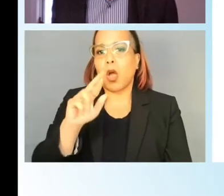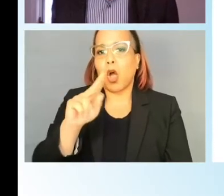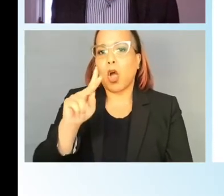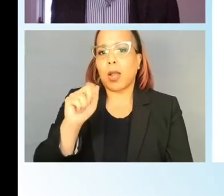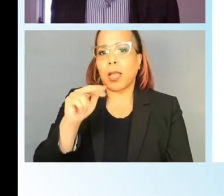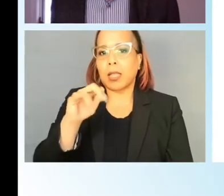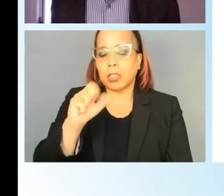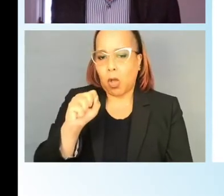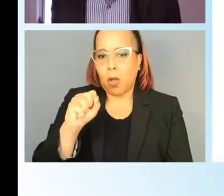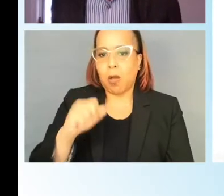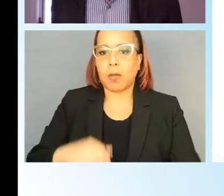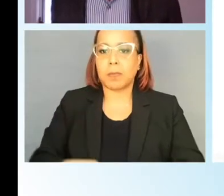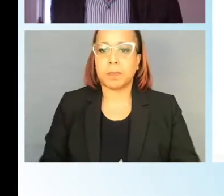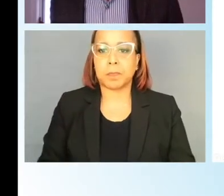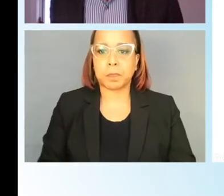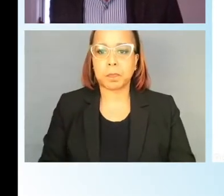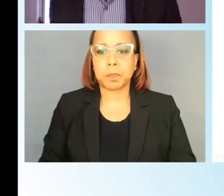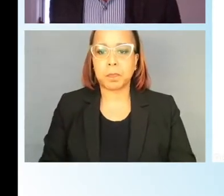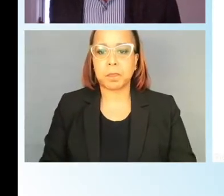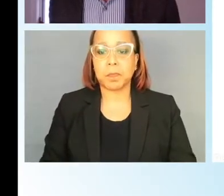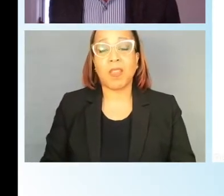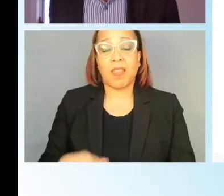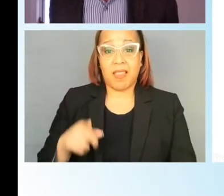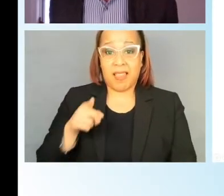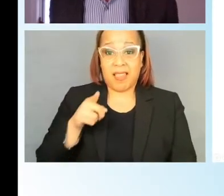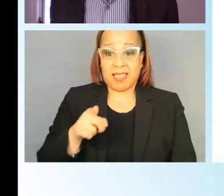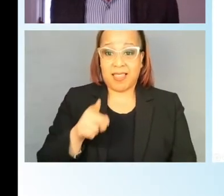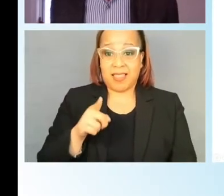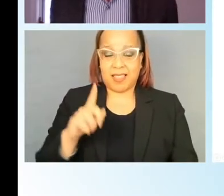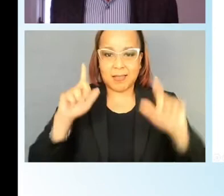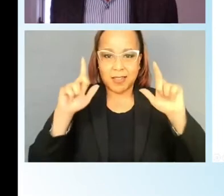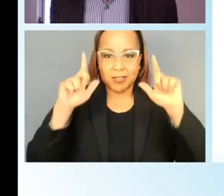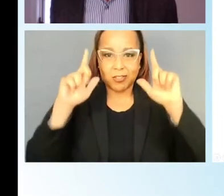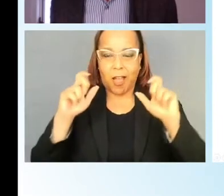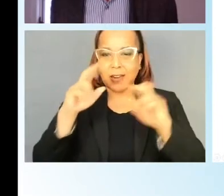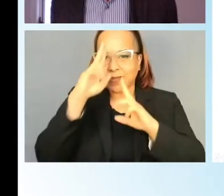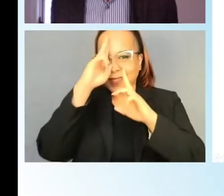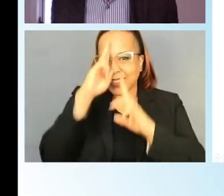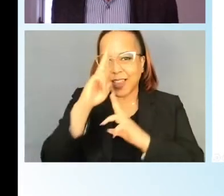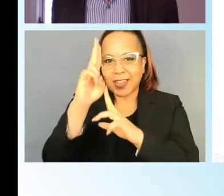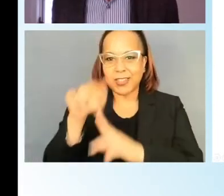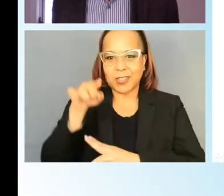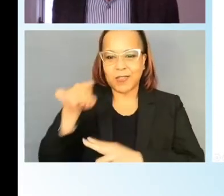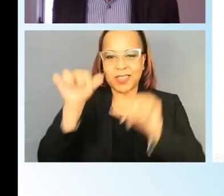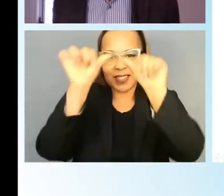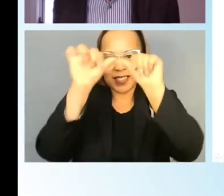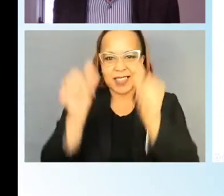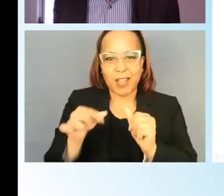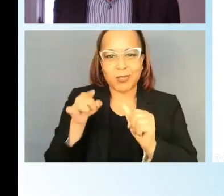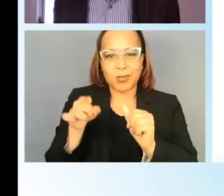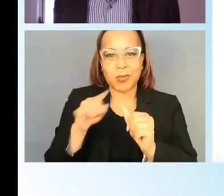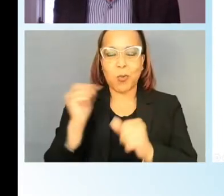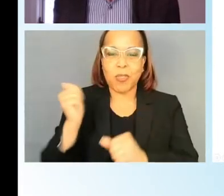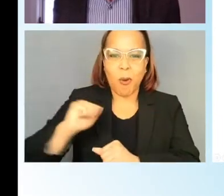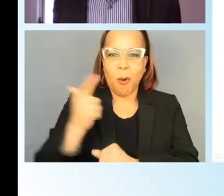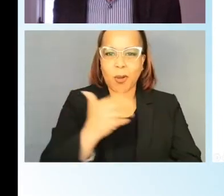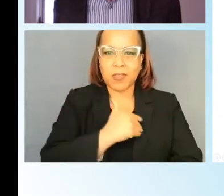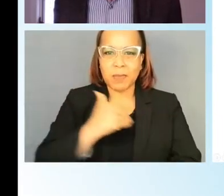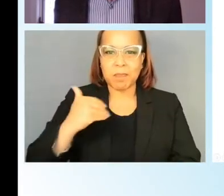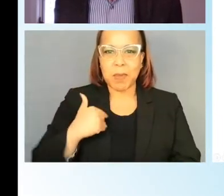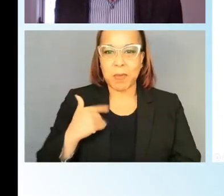Rock. And this is a shot of the dedication of those statues with all of the members of the